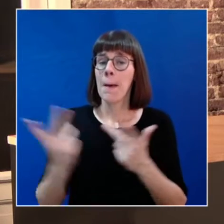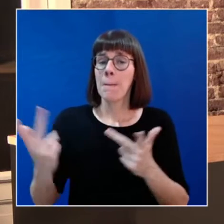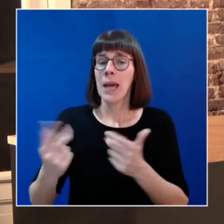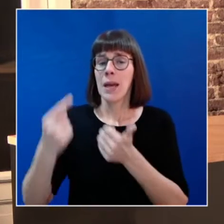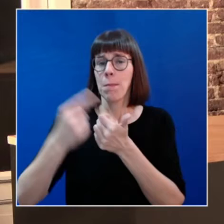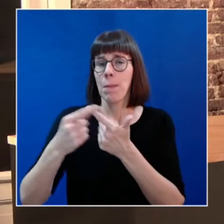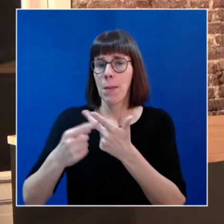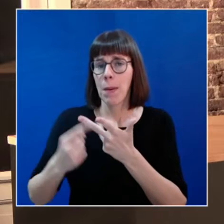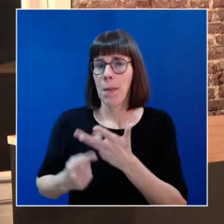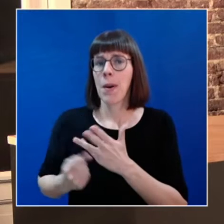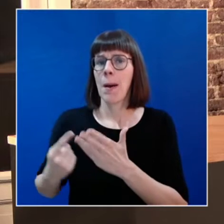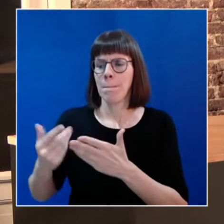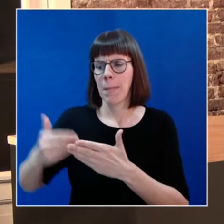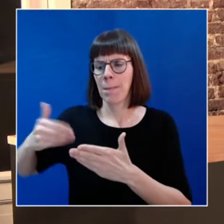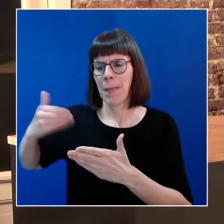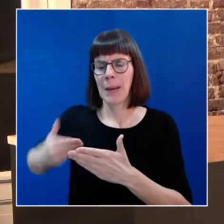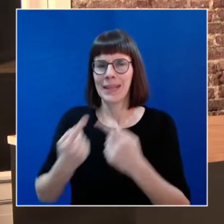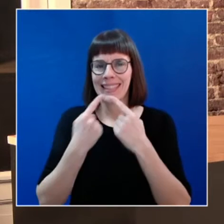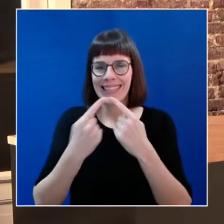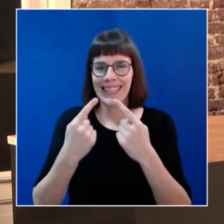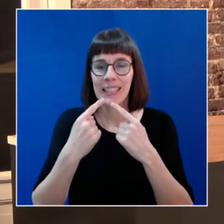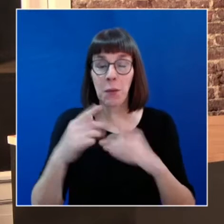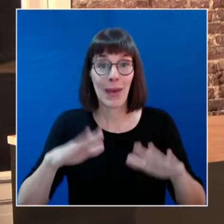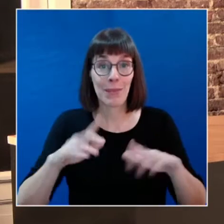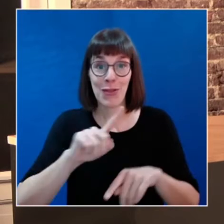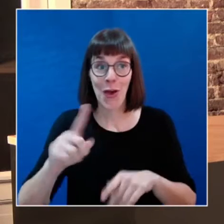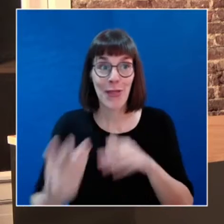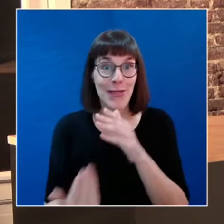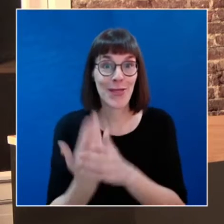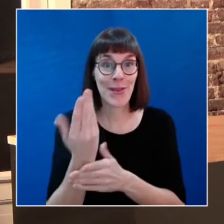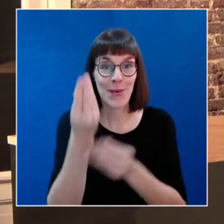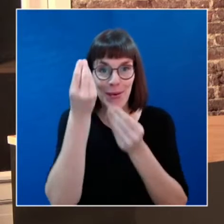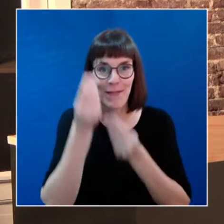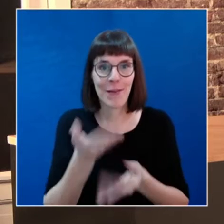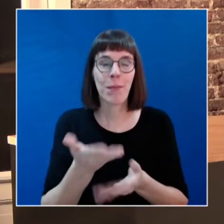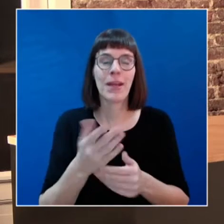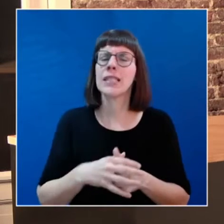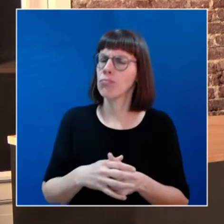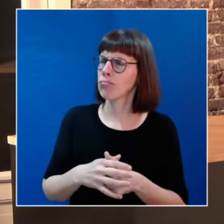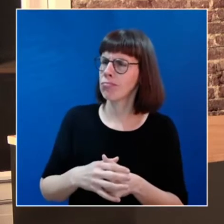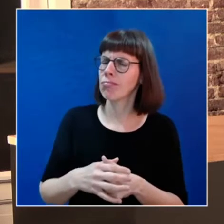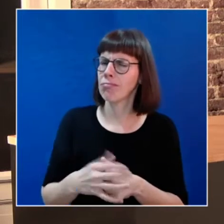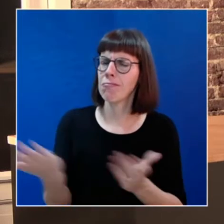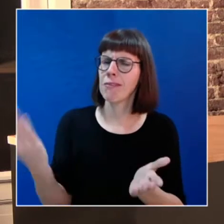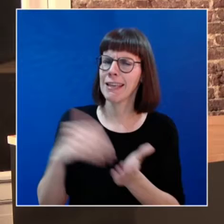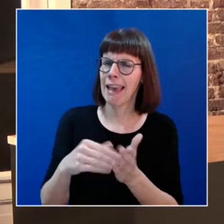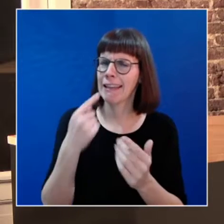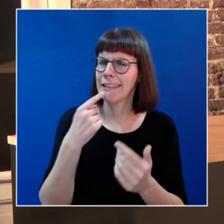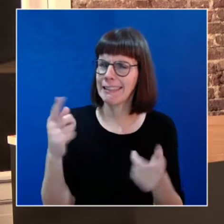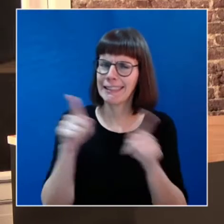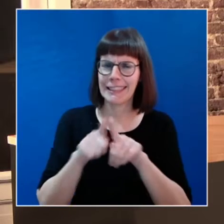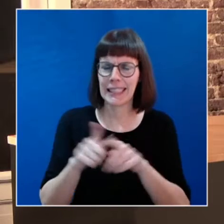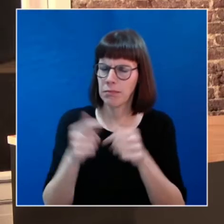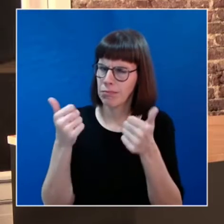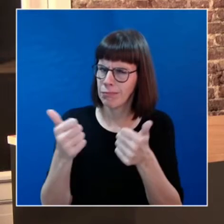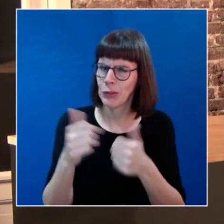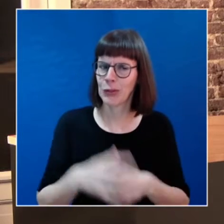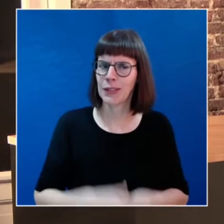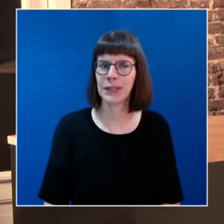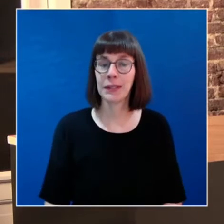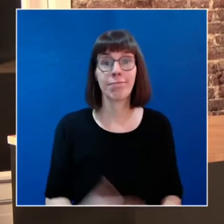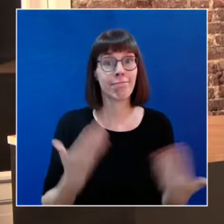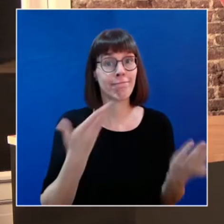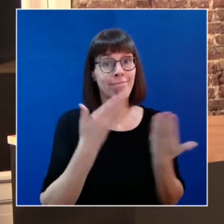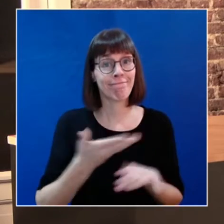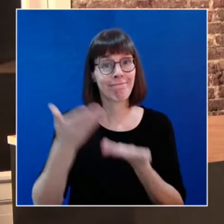really new here, but I'll try my best. So, it's still important to say again. Yeah, and right. In which case, I will give the floor to